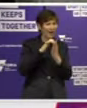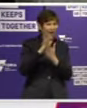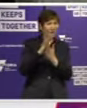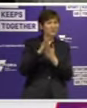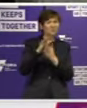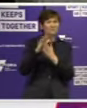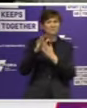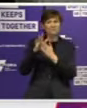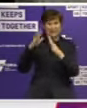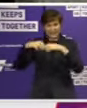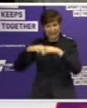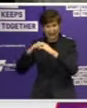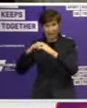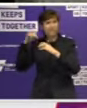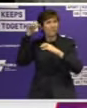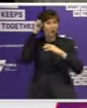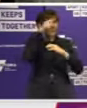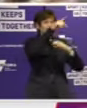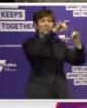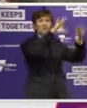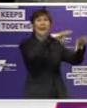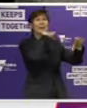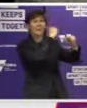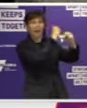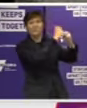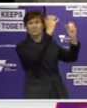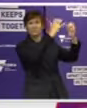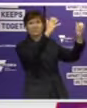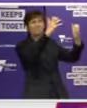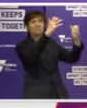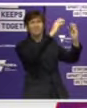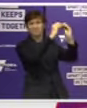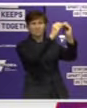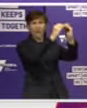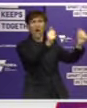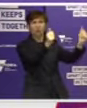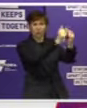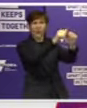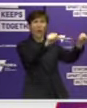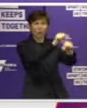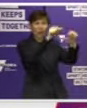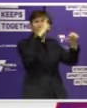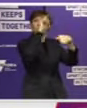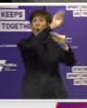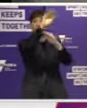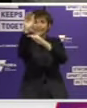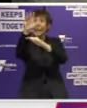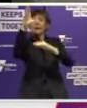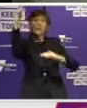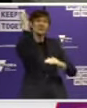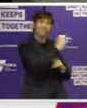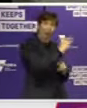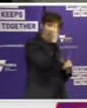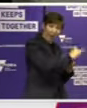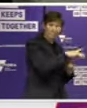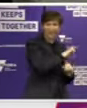on the Friday, or the National Cabinet decision was taken. You announced it in your press conference at 3 o'clock. But in the standard form